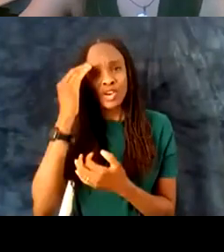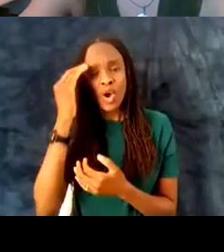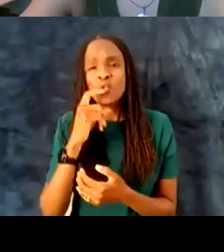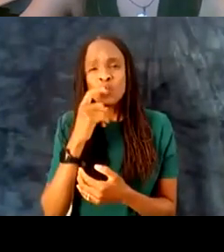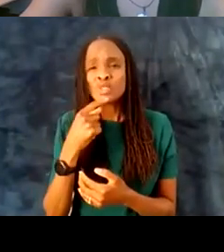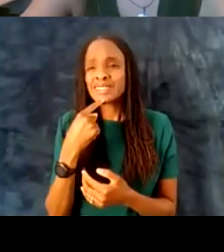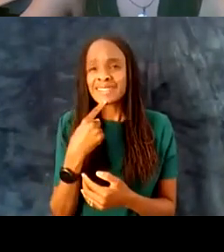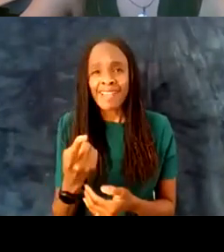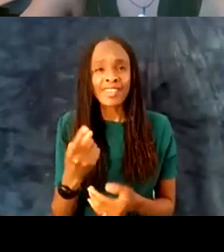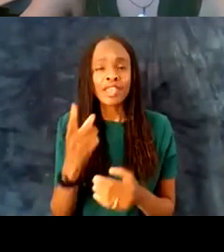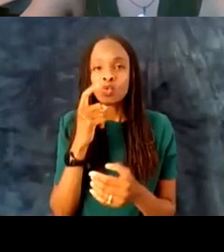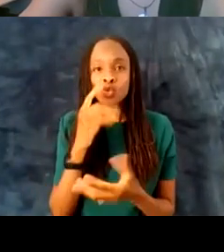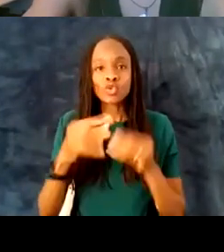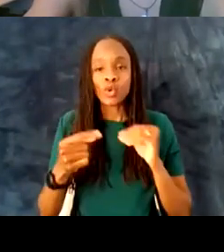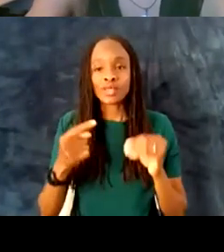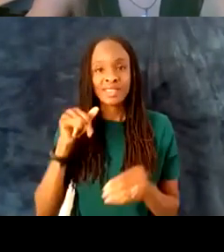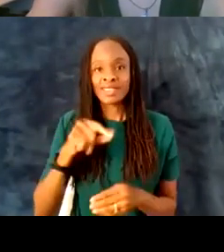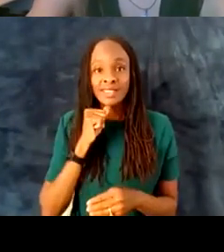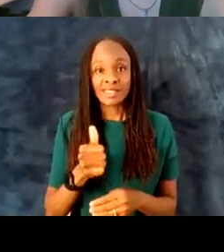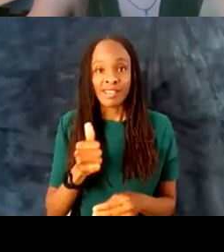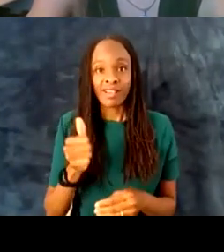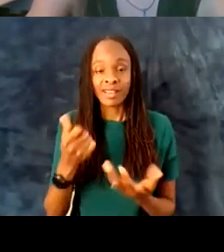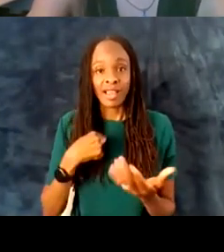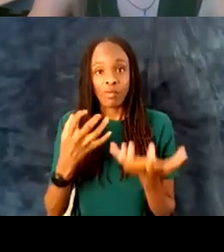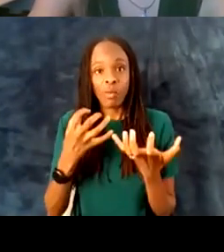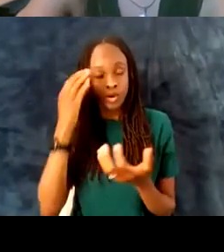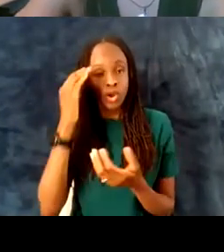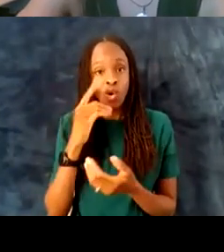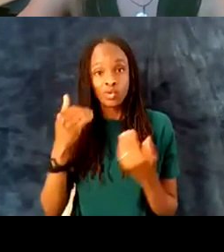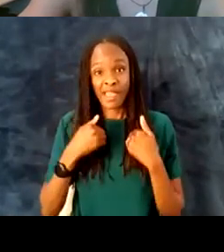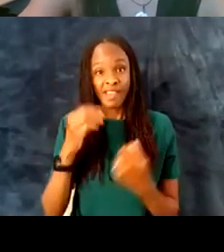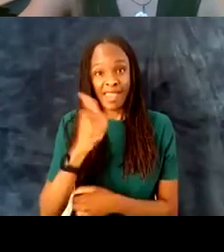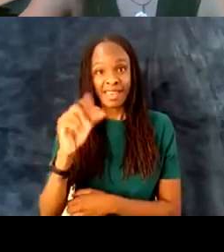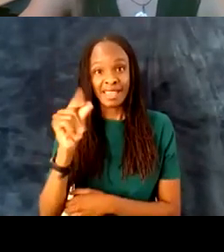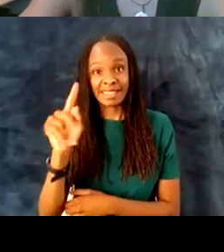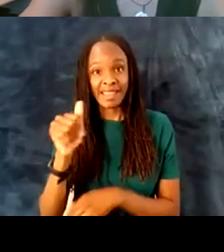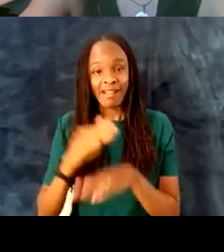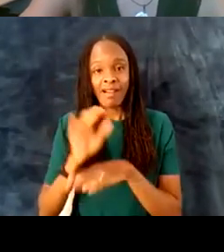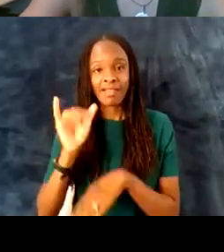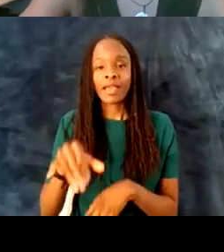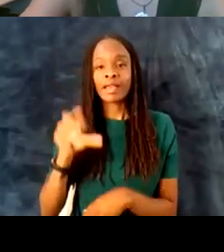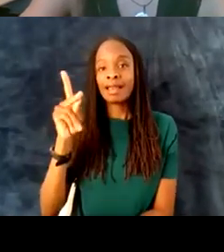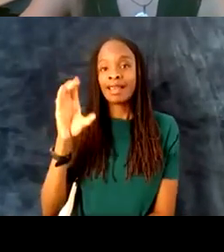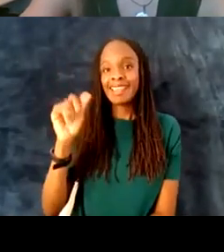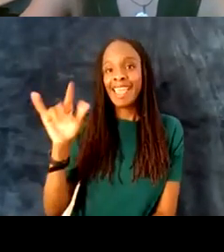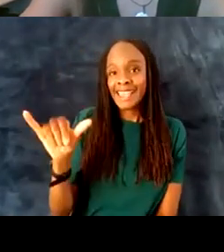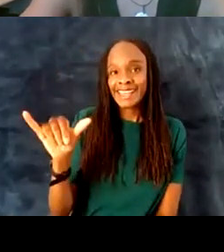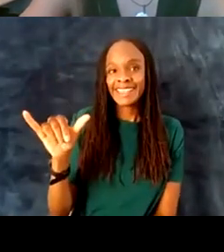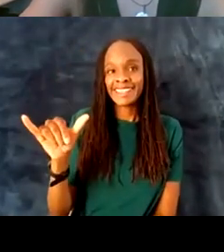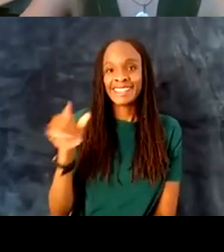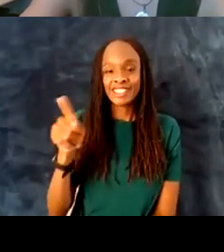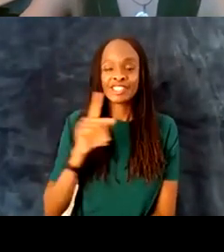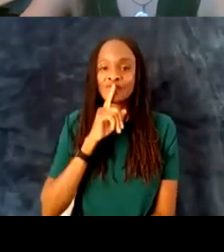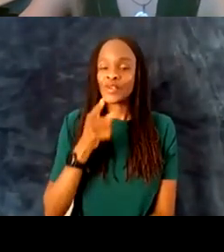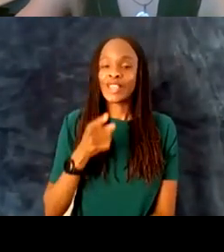stories. This isn't a rhetorical question. Do we have any data on this? And Caty put her put her cape on